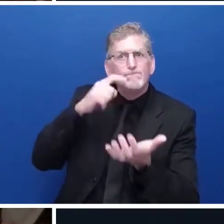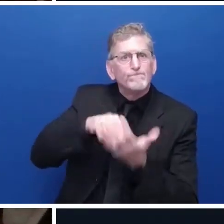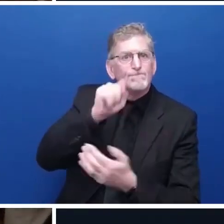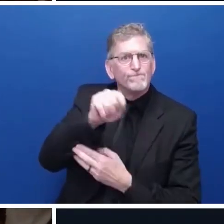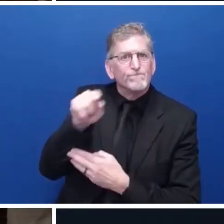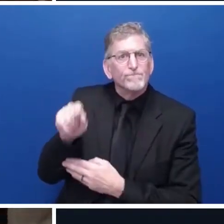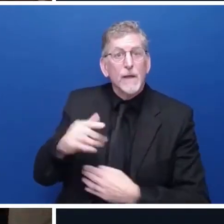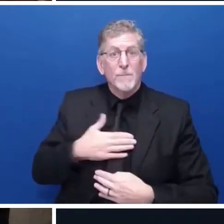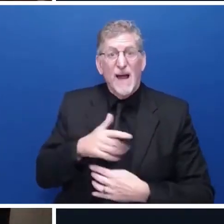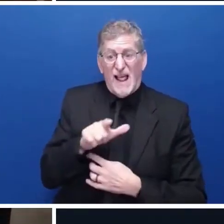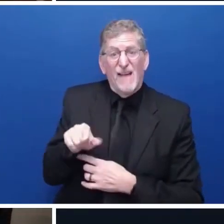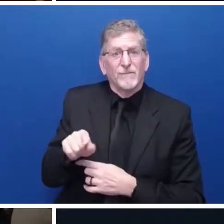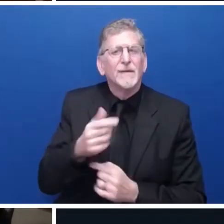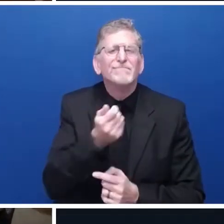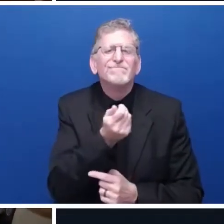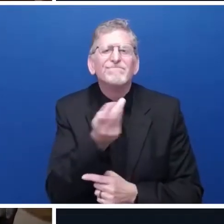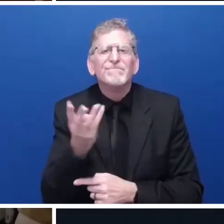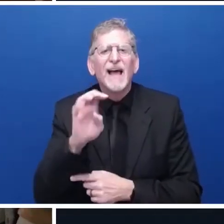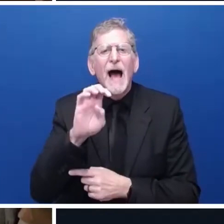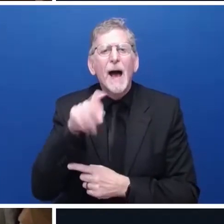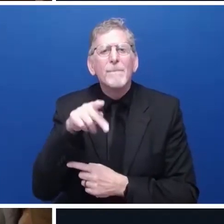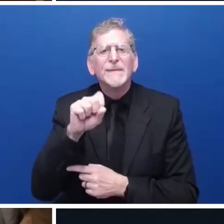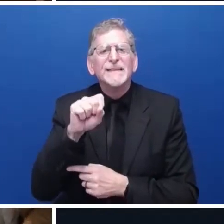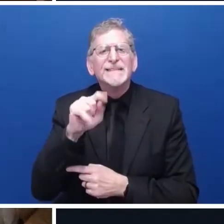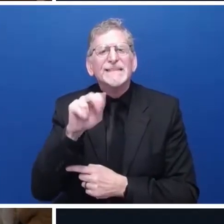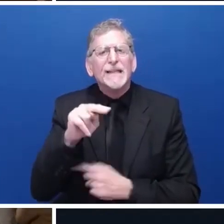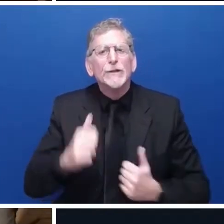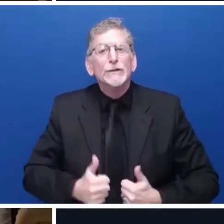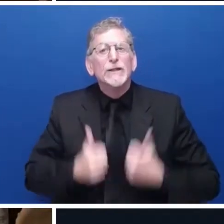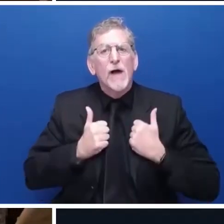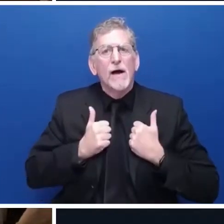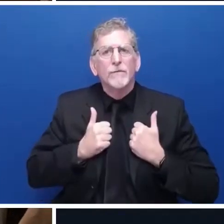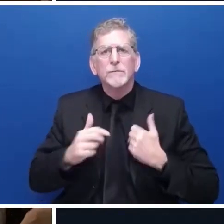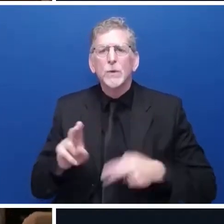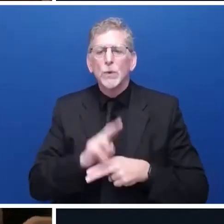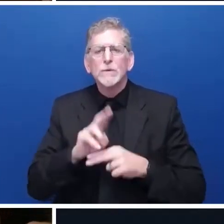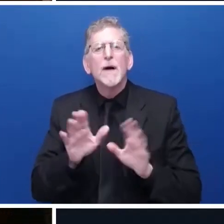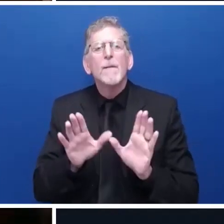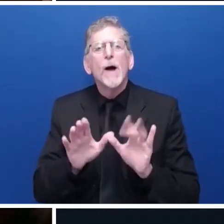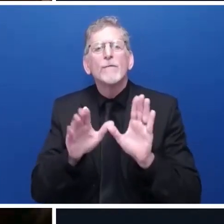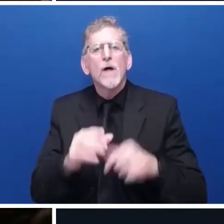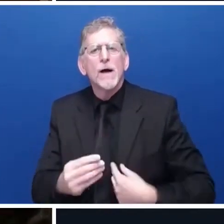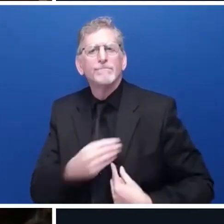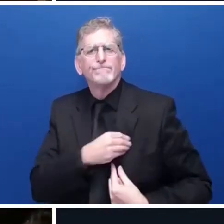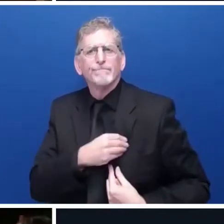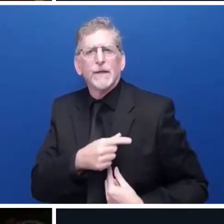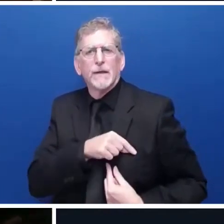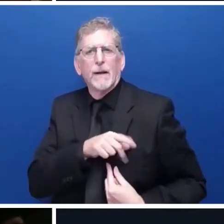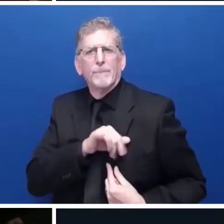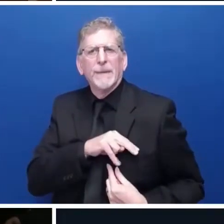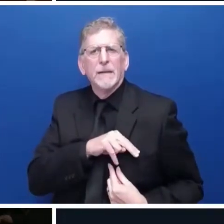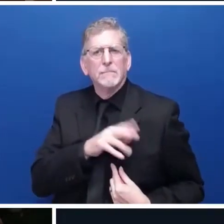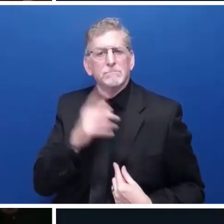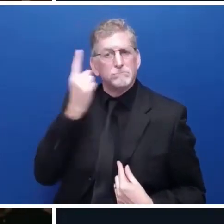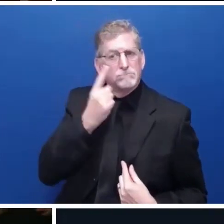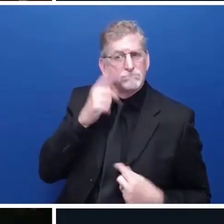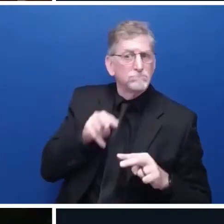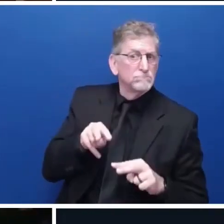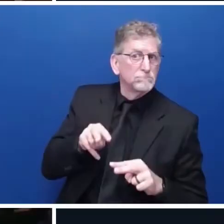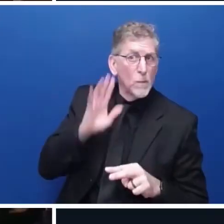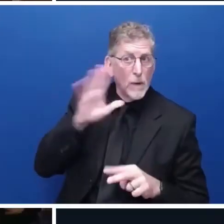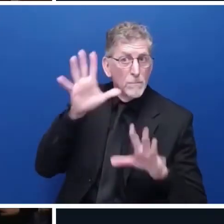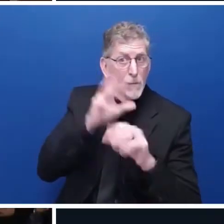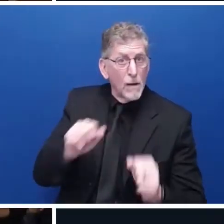release of the Epstein files. What I don't see yet, guys, is the U.S. hockey team, the gold-winning hockey team, not in the chamber yet. My understanding is